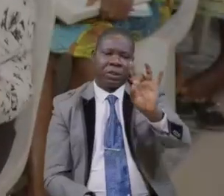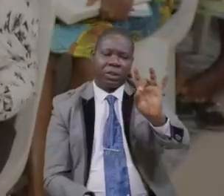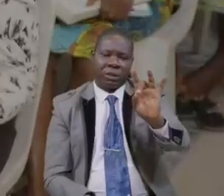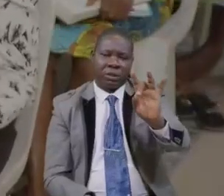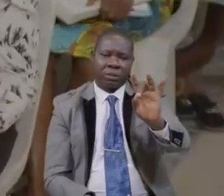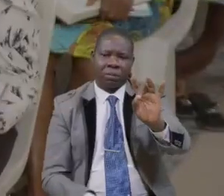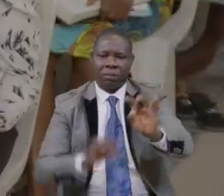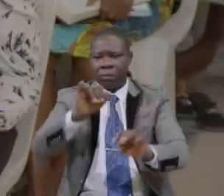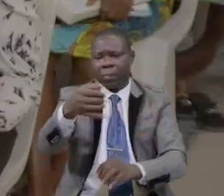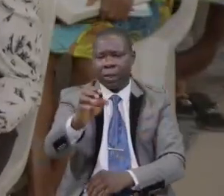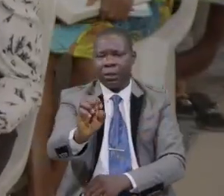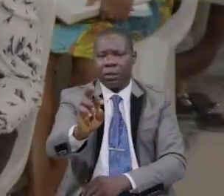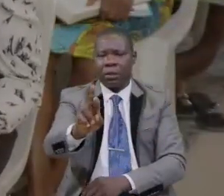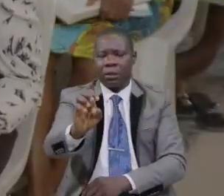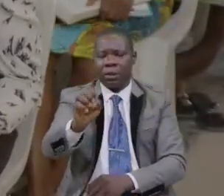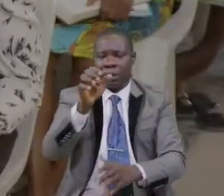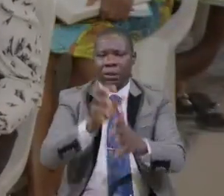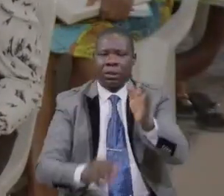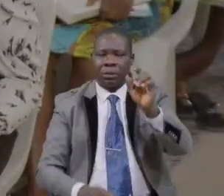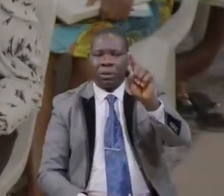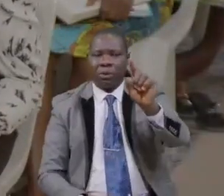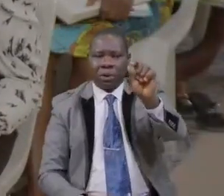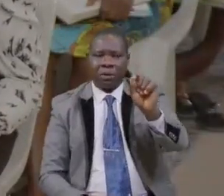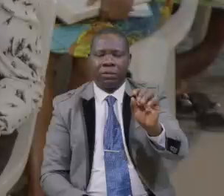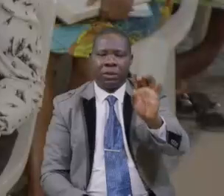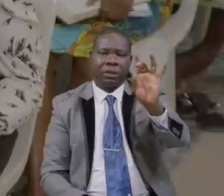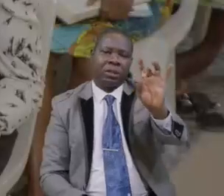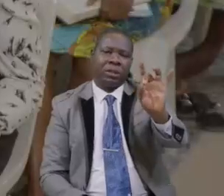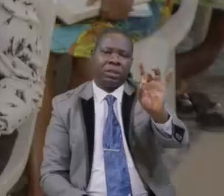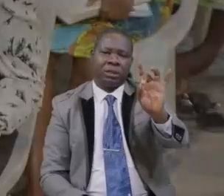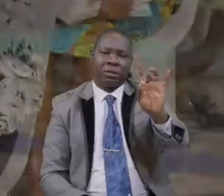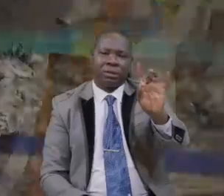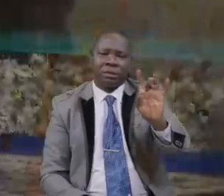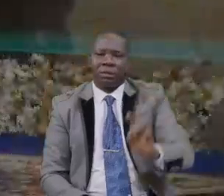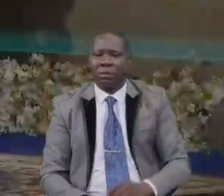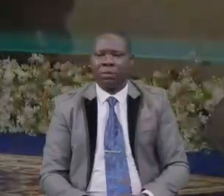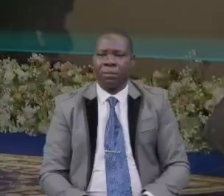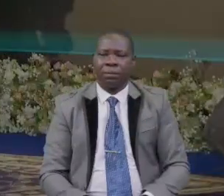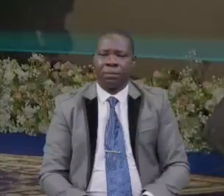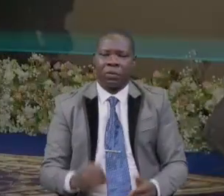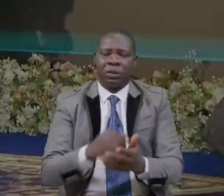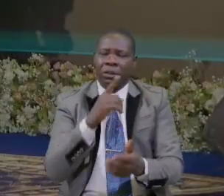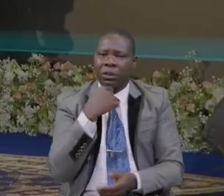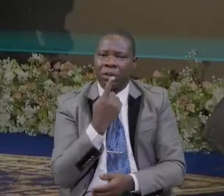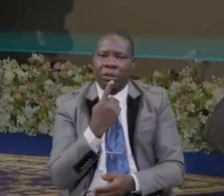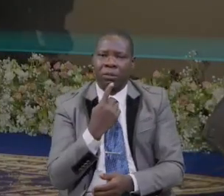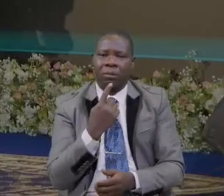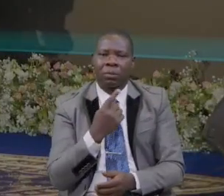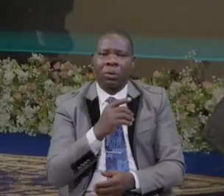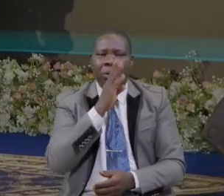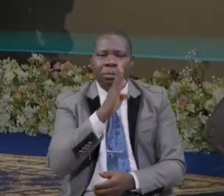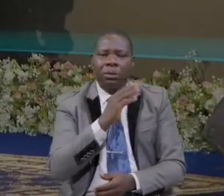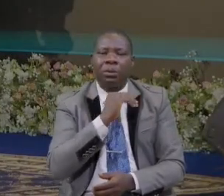Jeremiah chapter 1, reading from verse 8, it says, be not